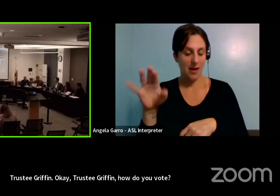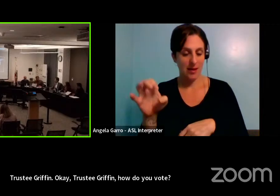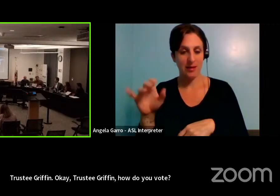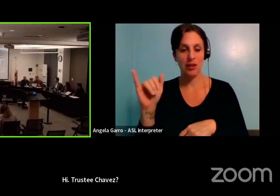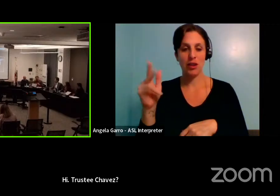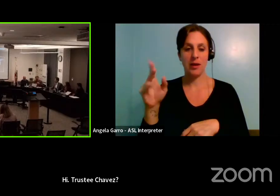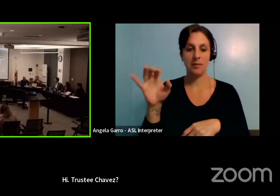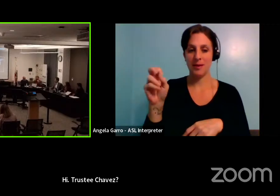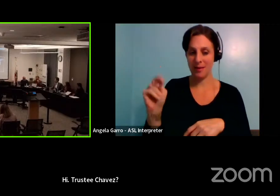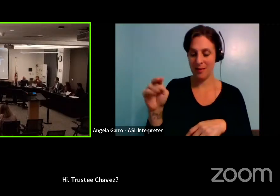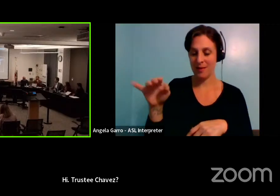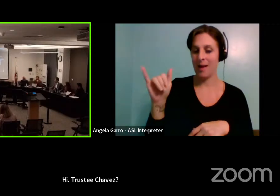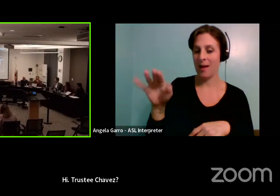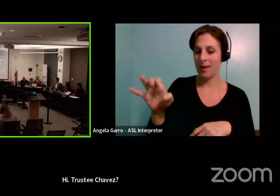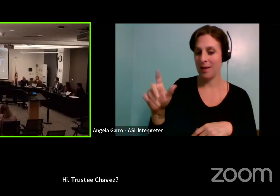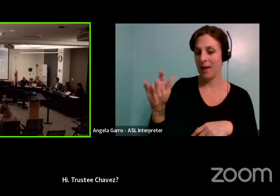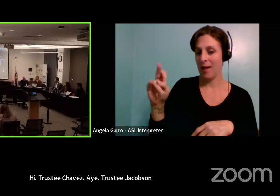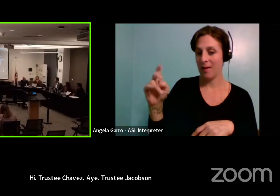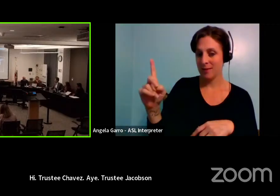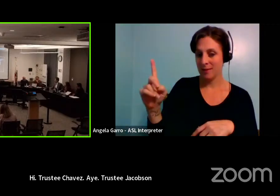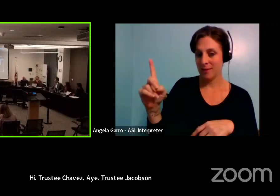Jacobson? Aye. Trustee Land?